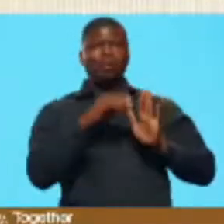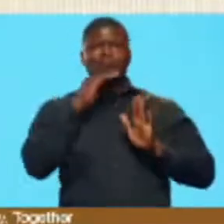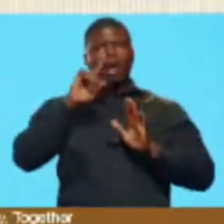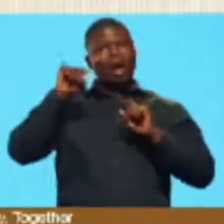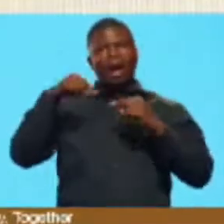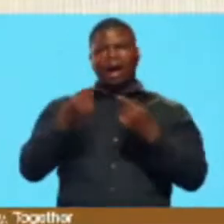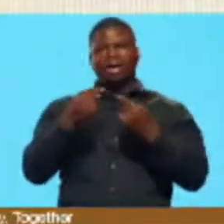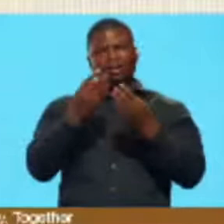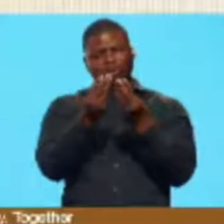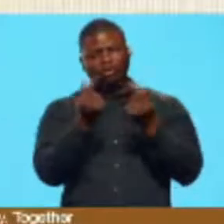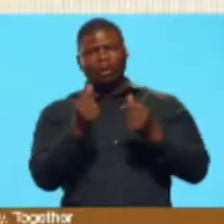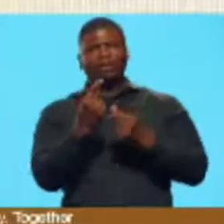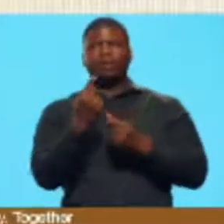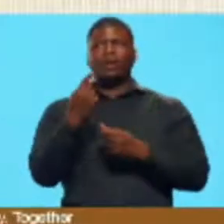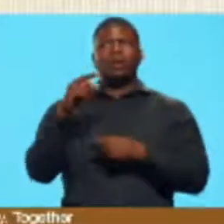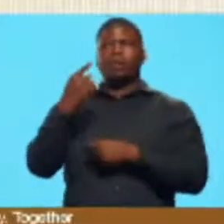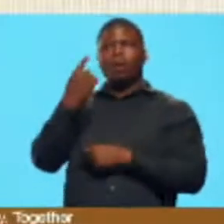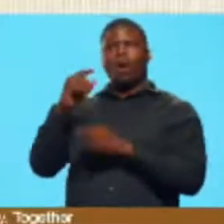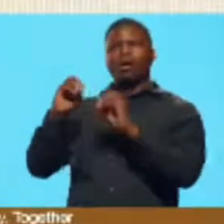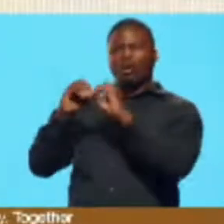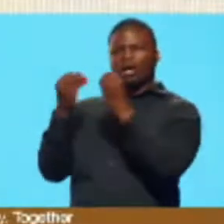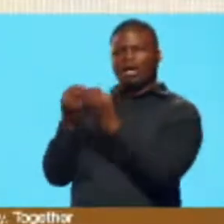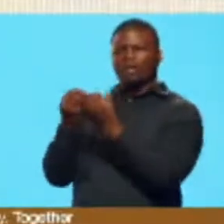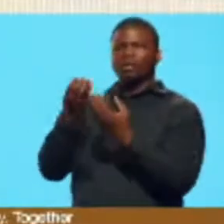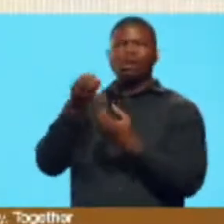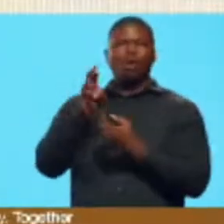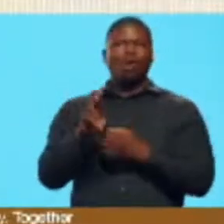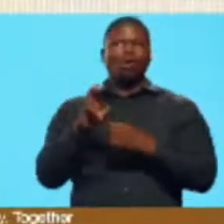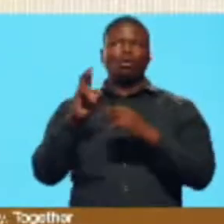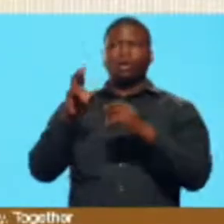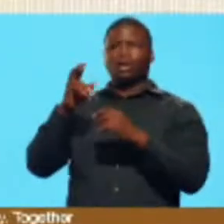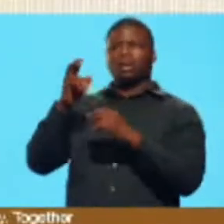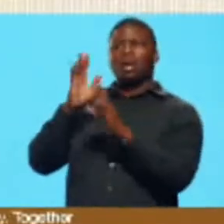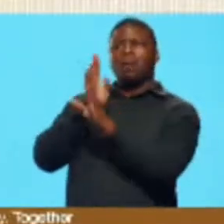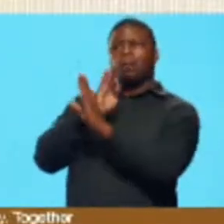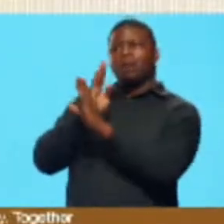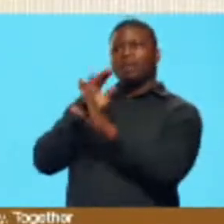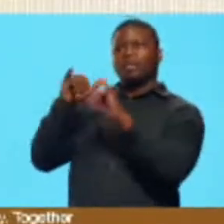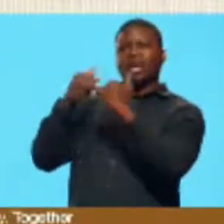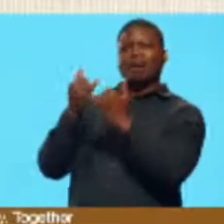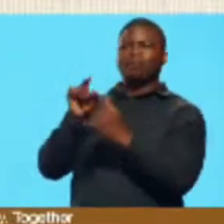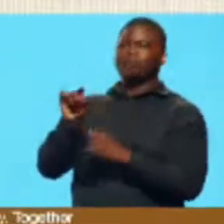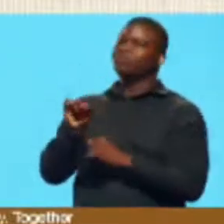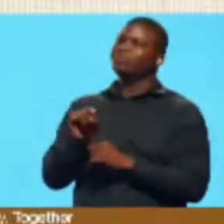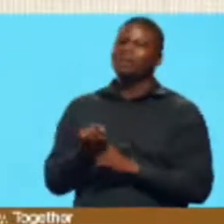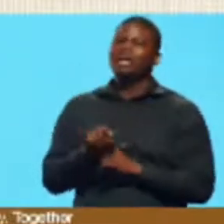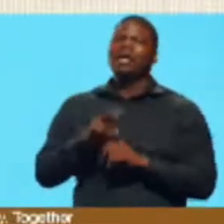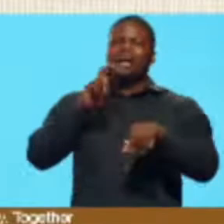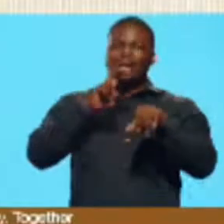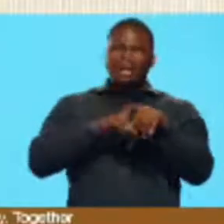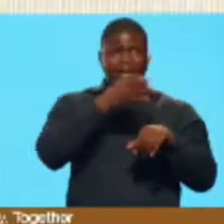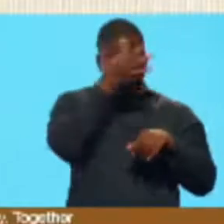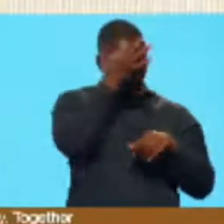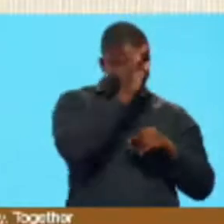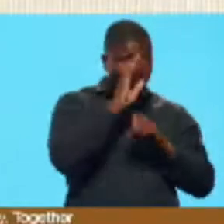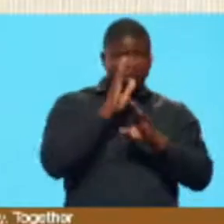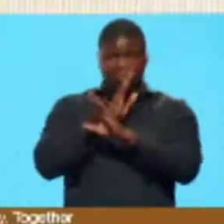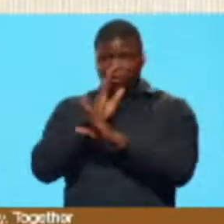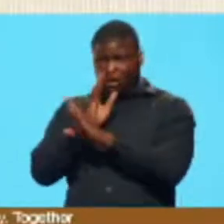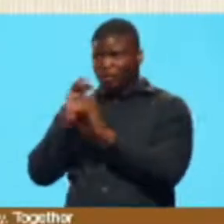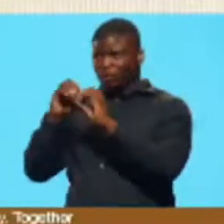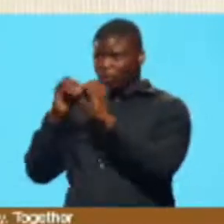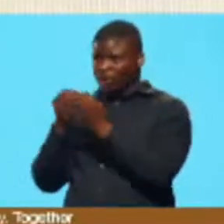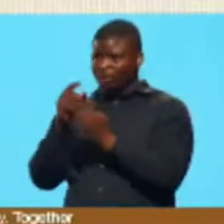single civic society or private sector. But it needs us all to integrate our